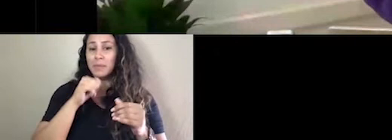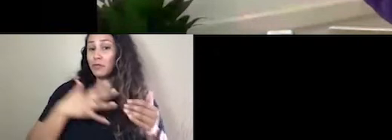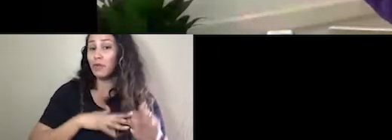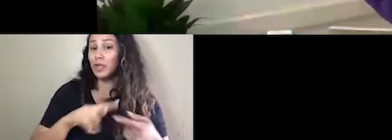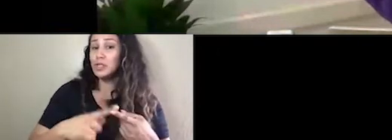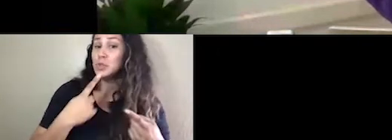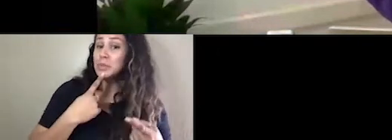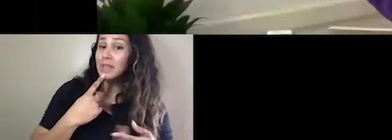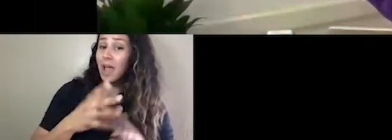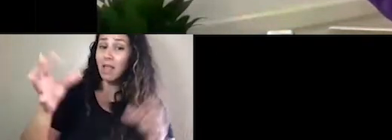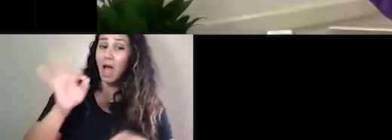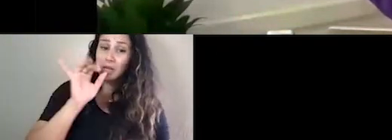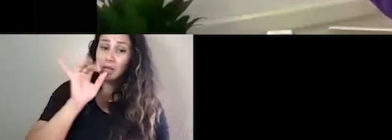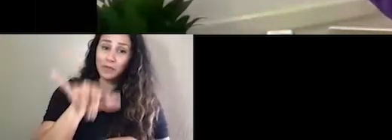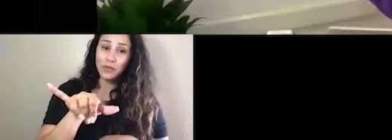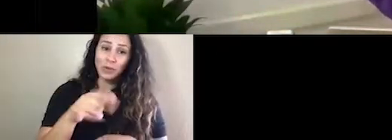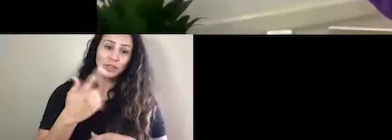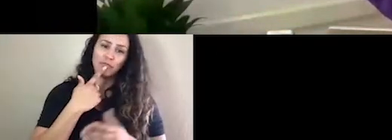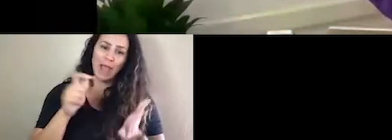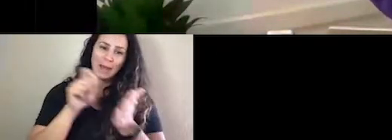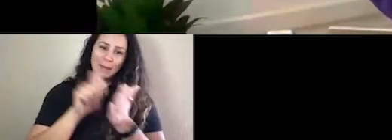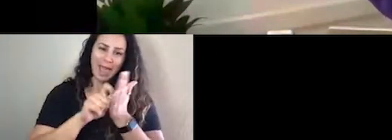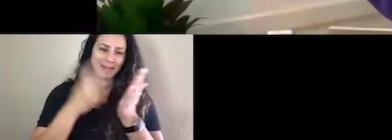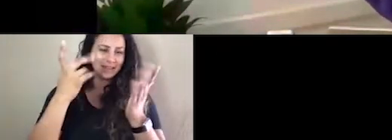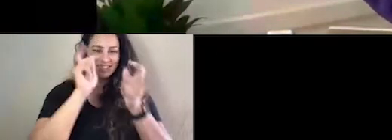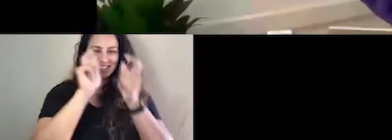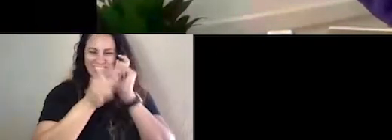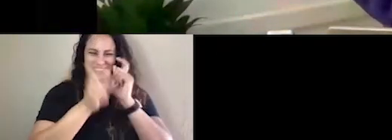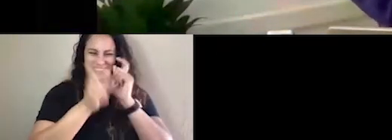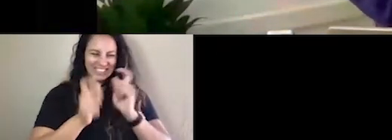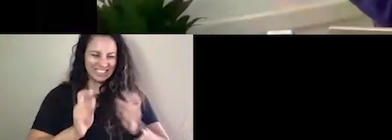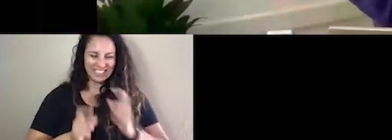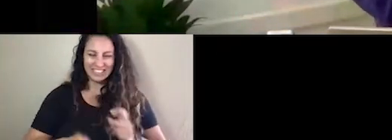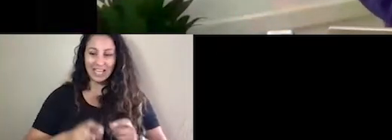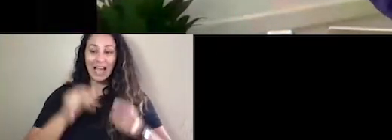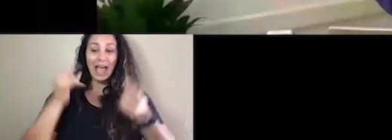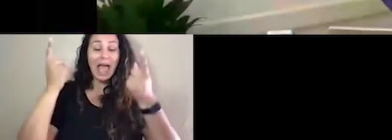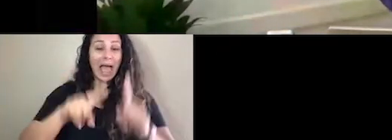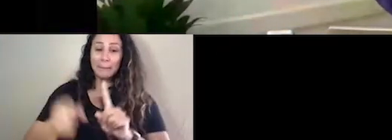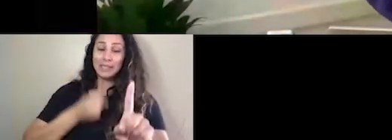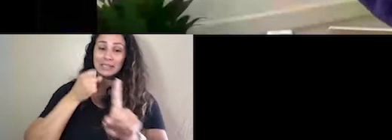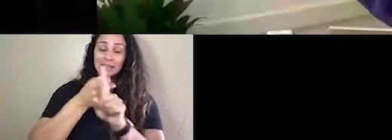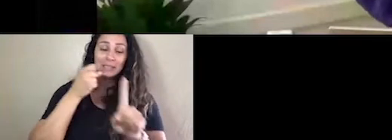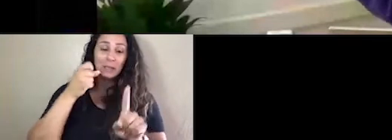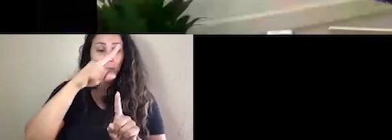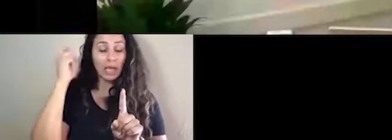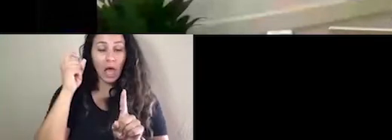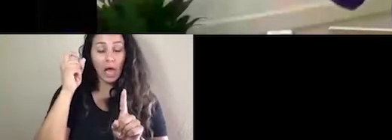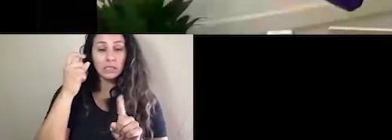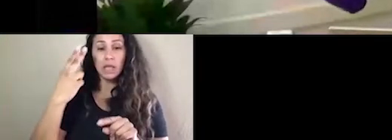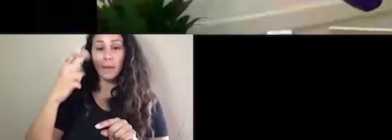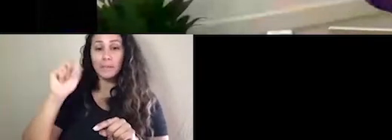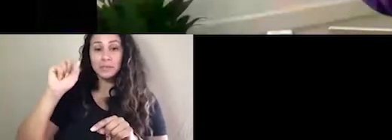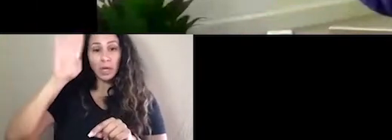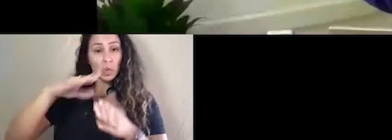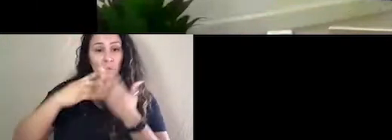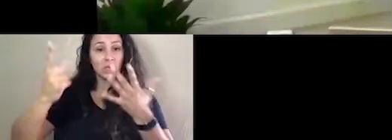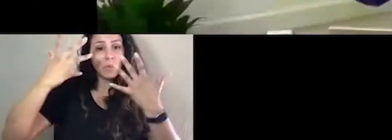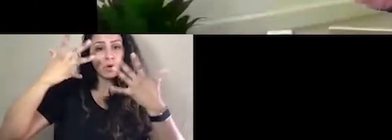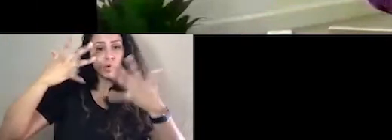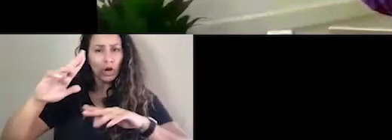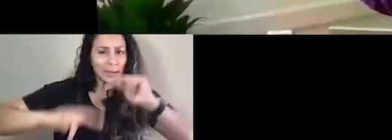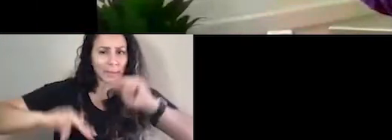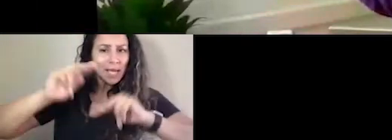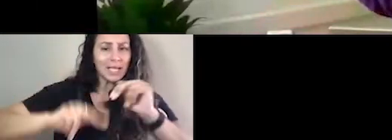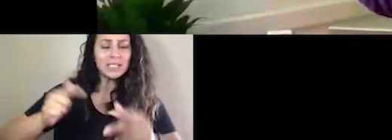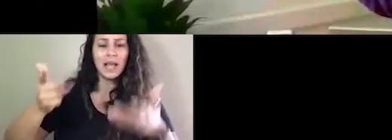those came back with red pen. This happened because either HubSpot knew that someone else is already building it, so they didn't want